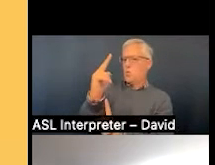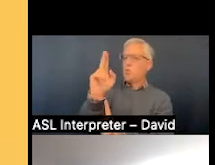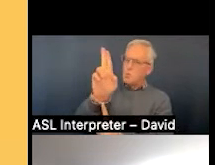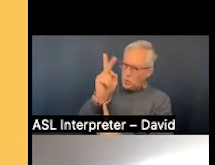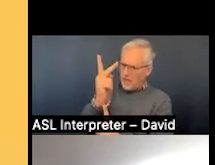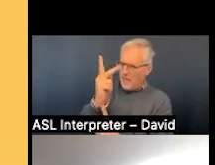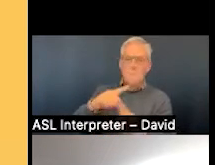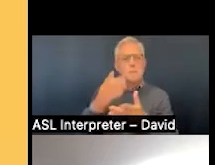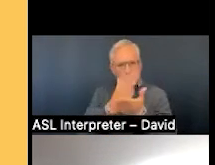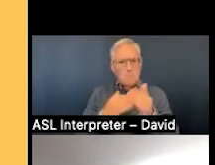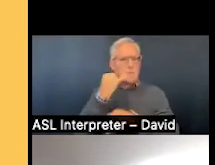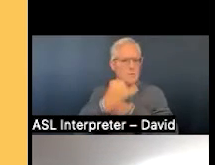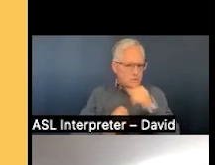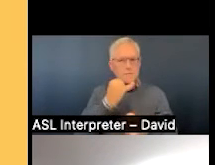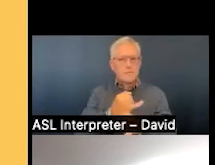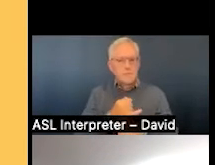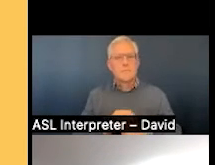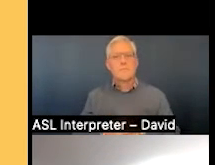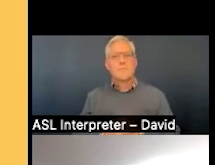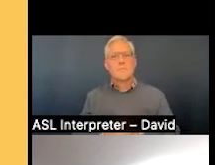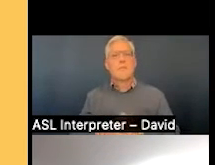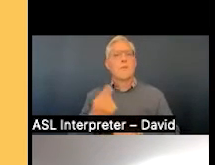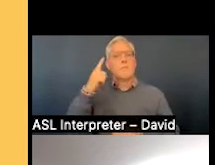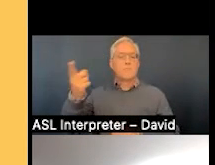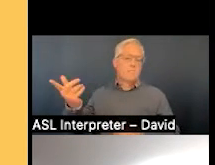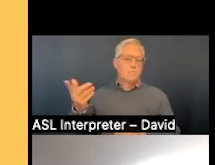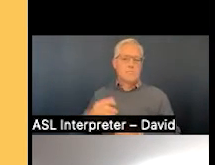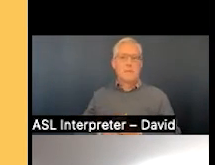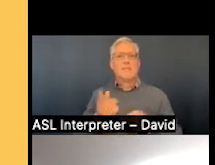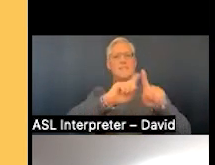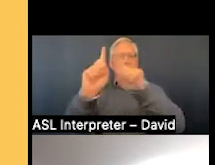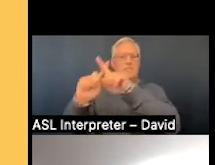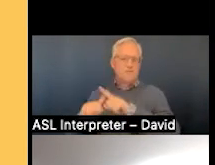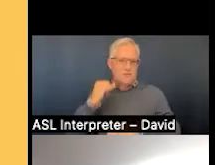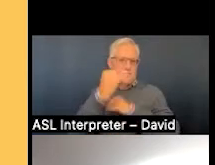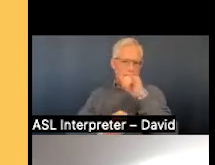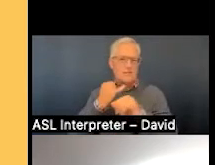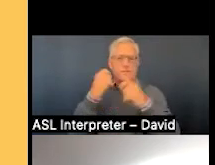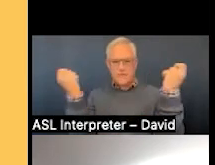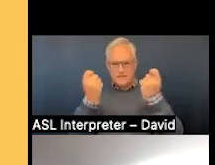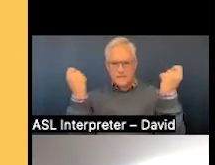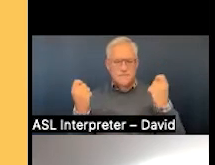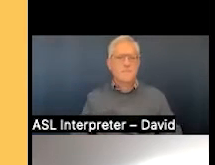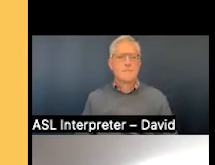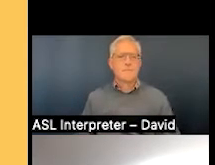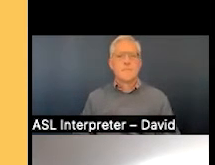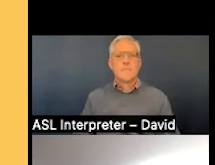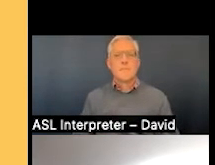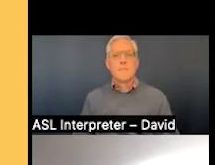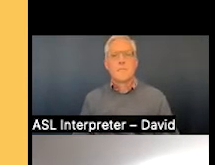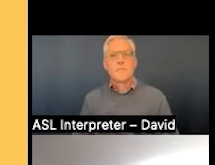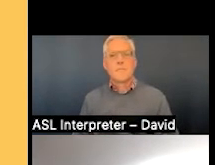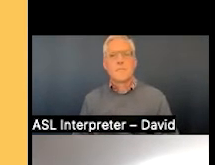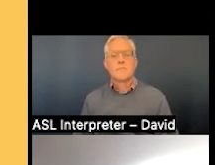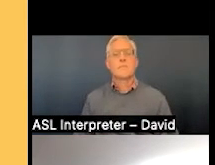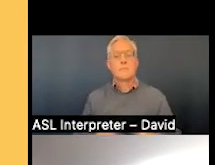in scope, including Open City Documentary Festival, Glasgow Short Film Festival, and Take One Action Film Festival, as well as a